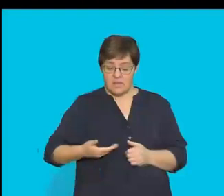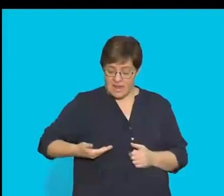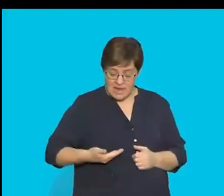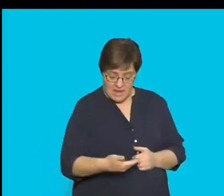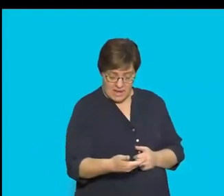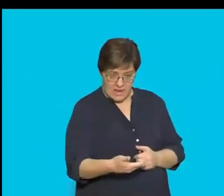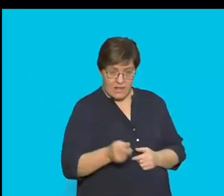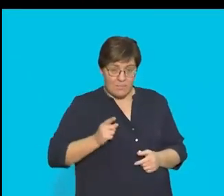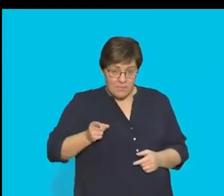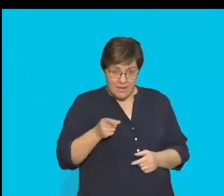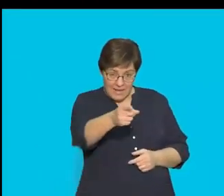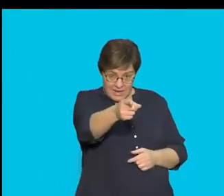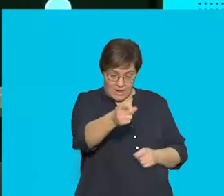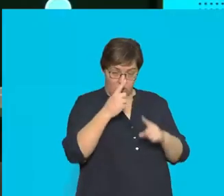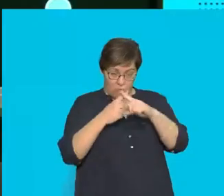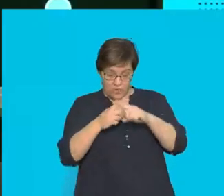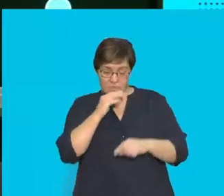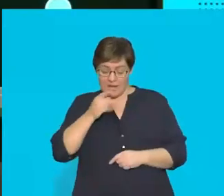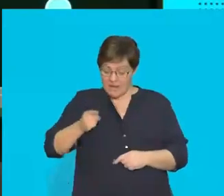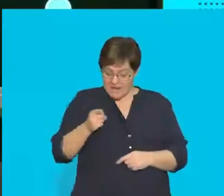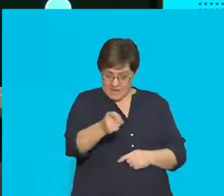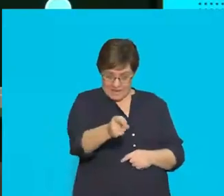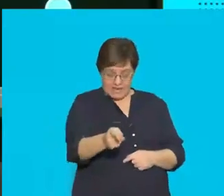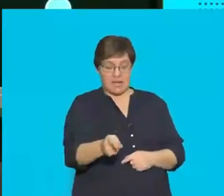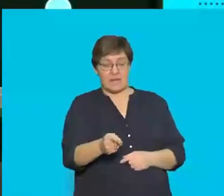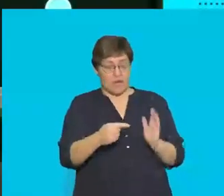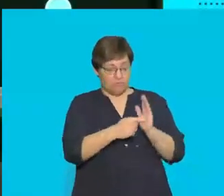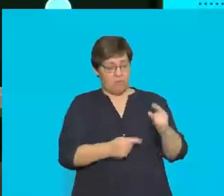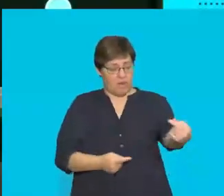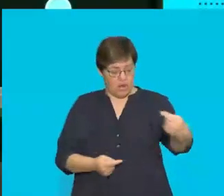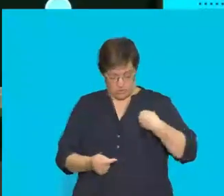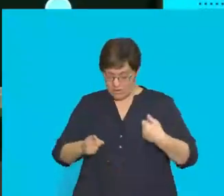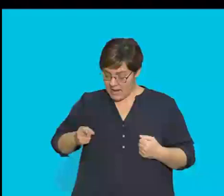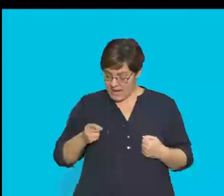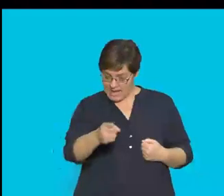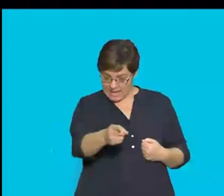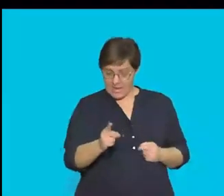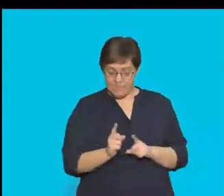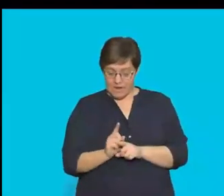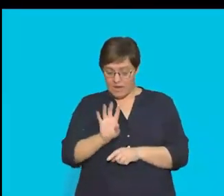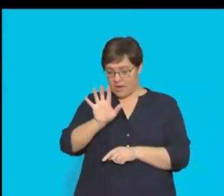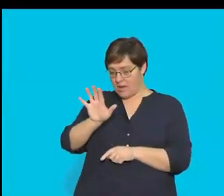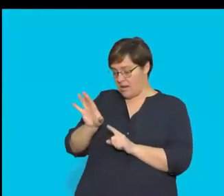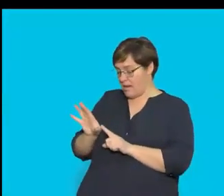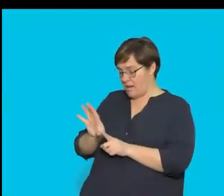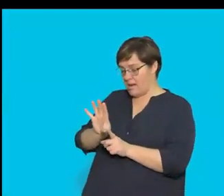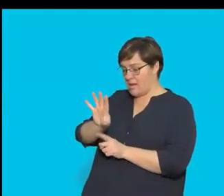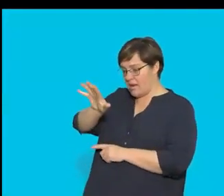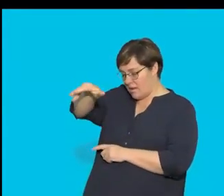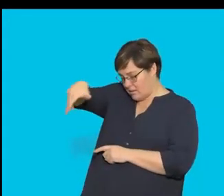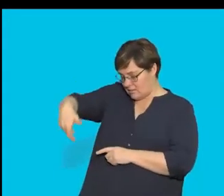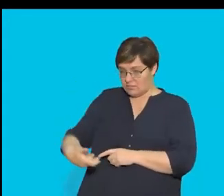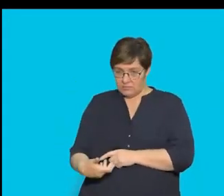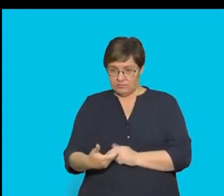means in. And we can see here the direction of the field is opposite. They are not concentric. They are not